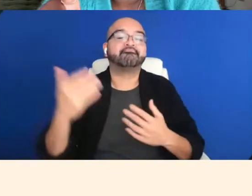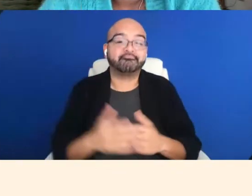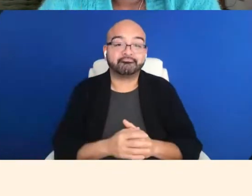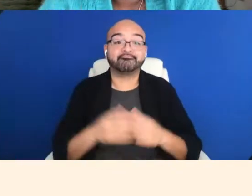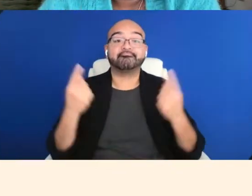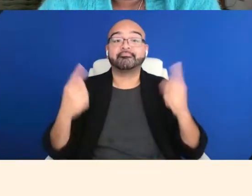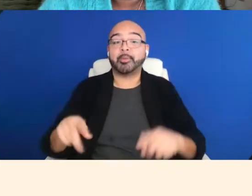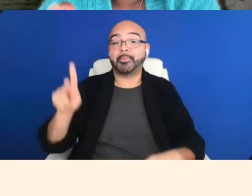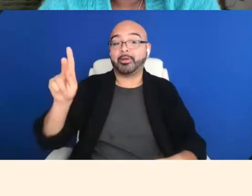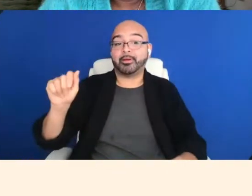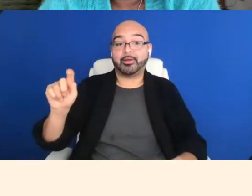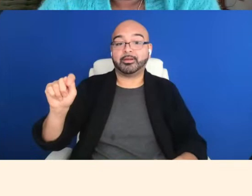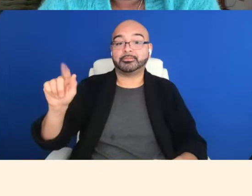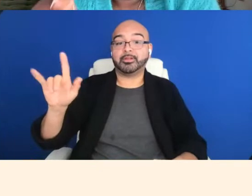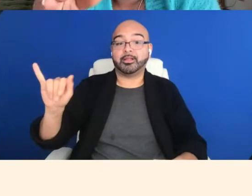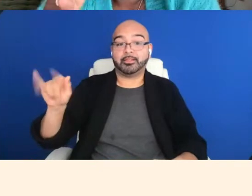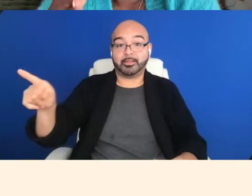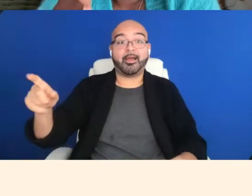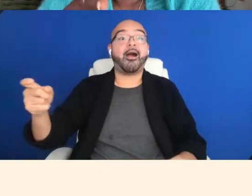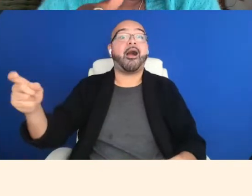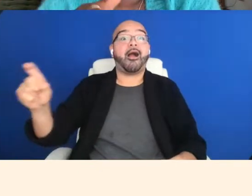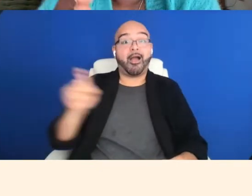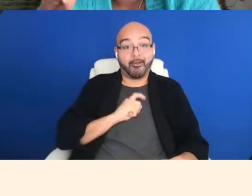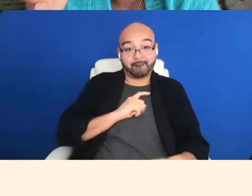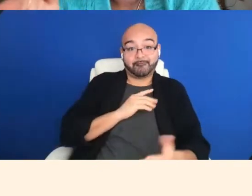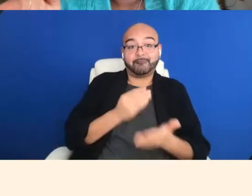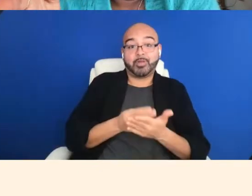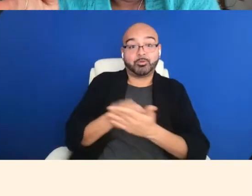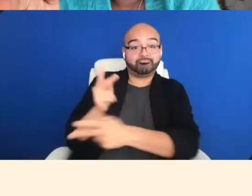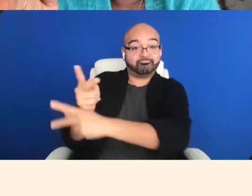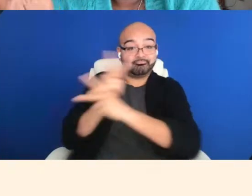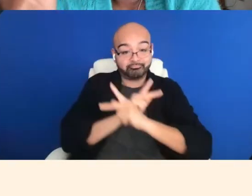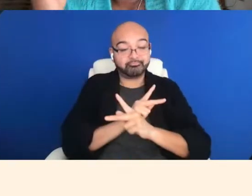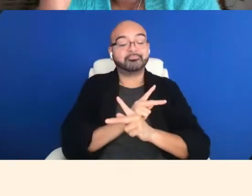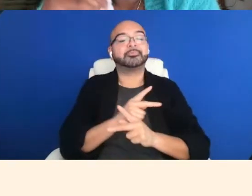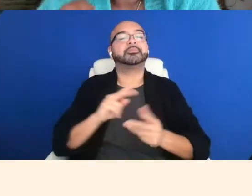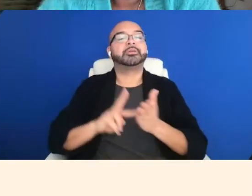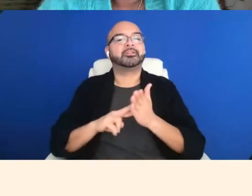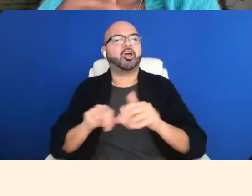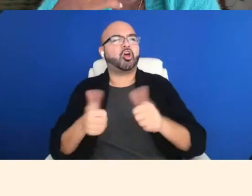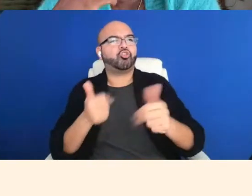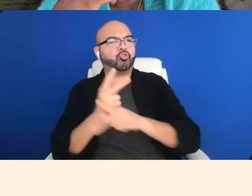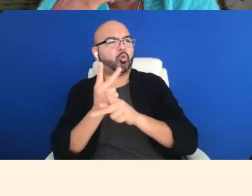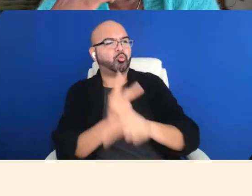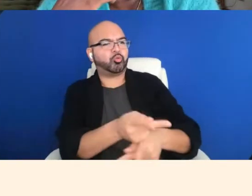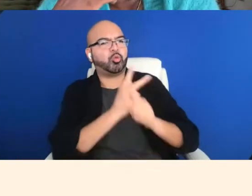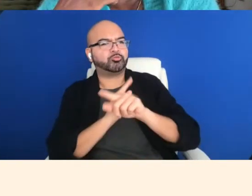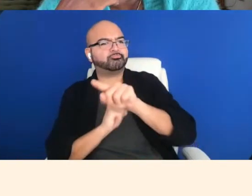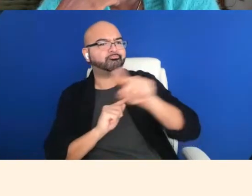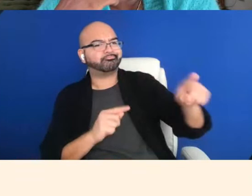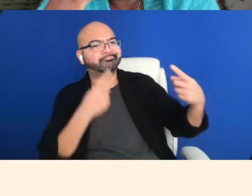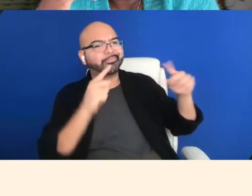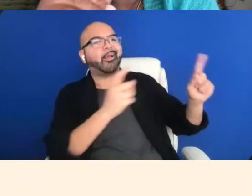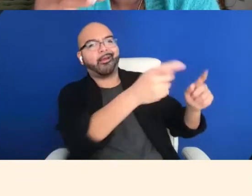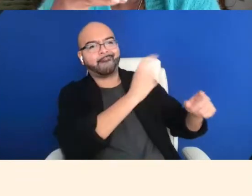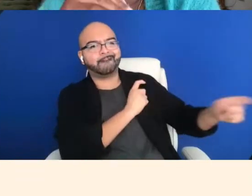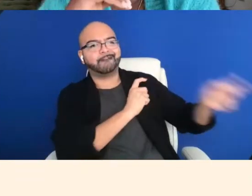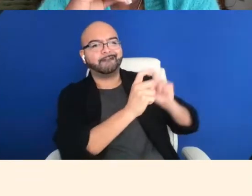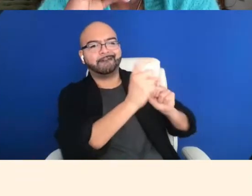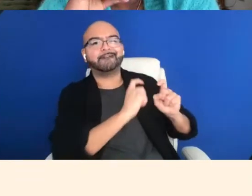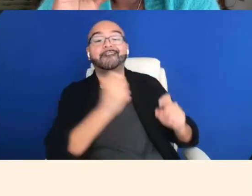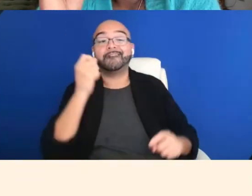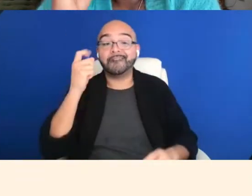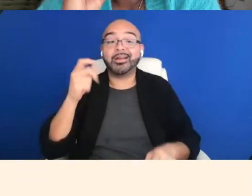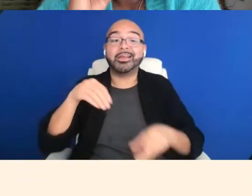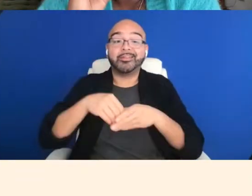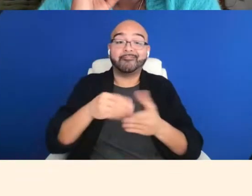Katali unlocked their capital, it unlocked the rest of the capital. Because what you have to understand is in the finance and real estate